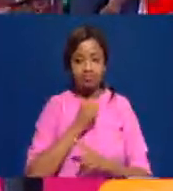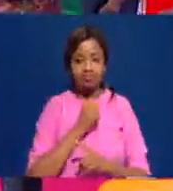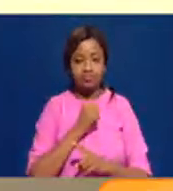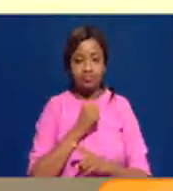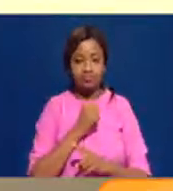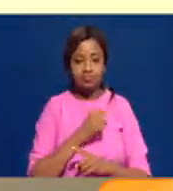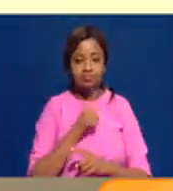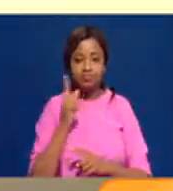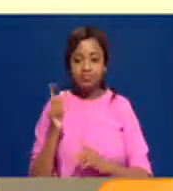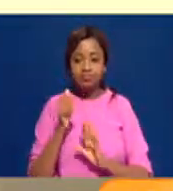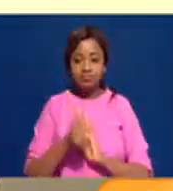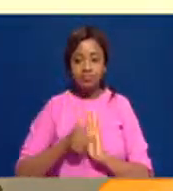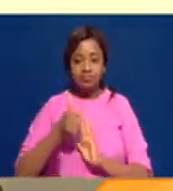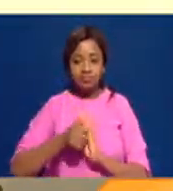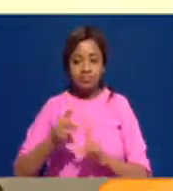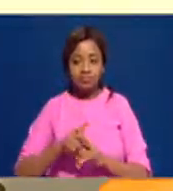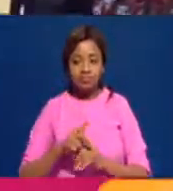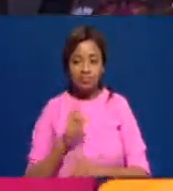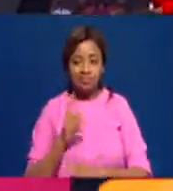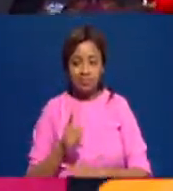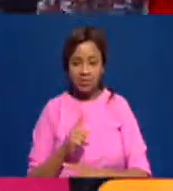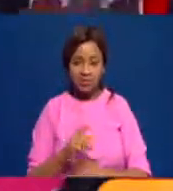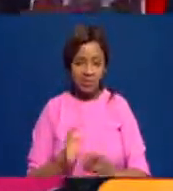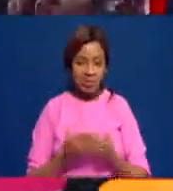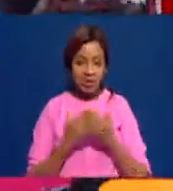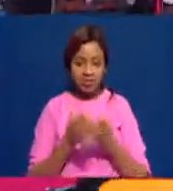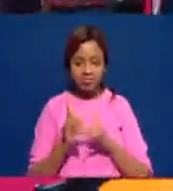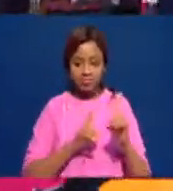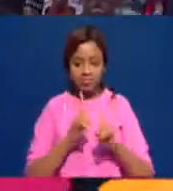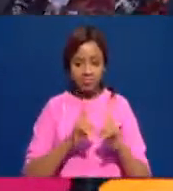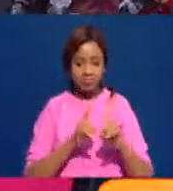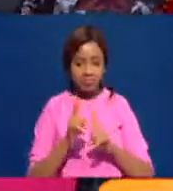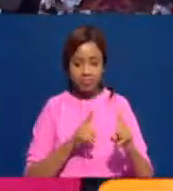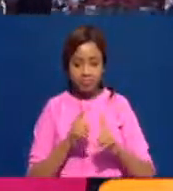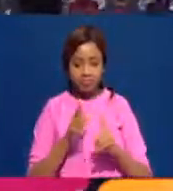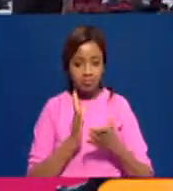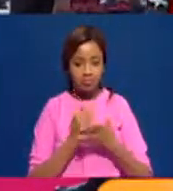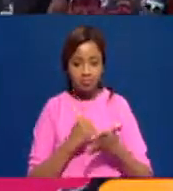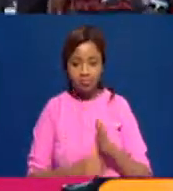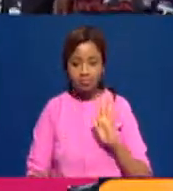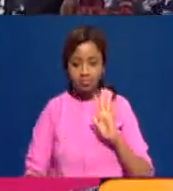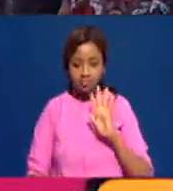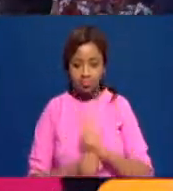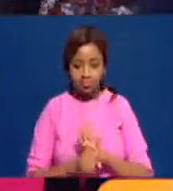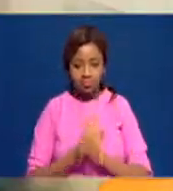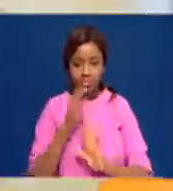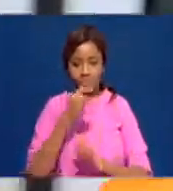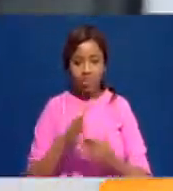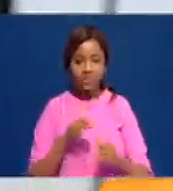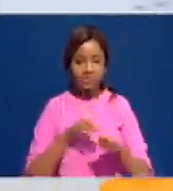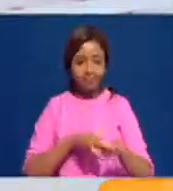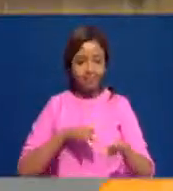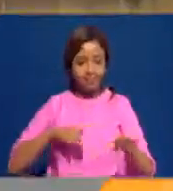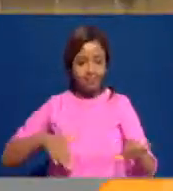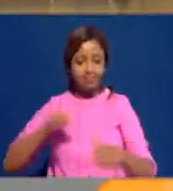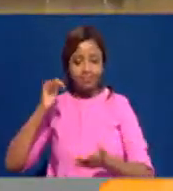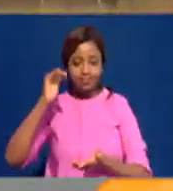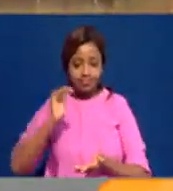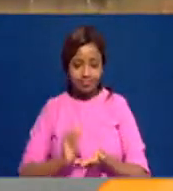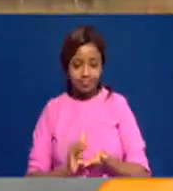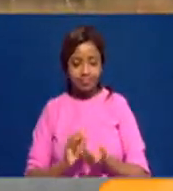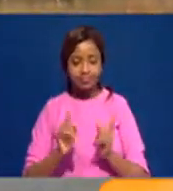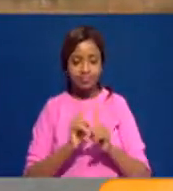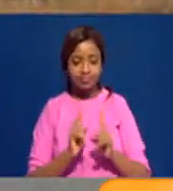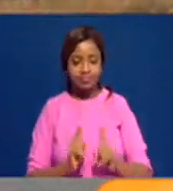the standard gauge railway was touted to be a game changer in the transport industry, as it was expected to reduce travel times between the port city of